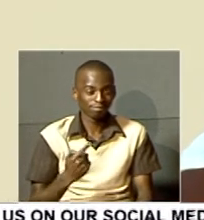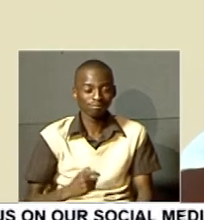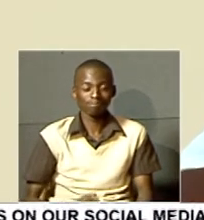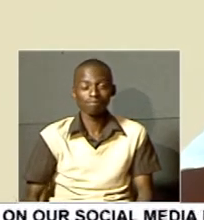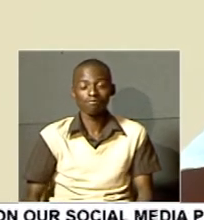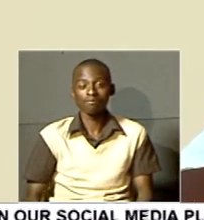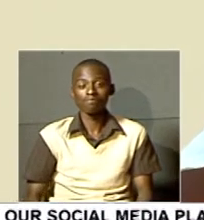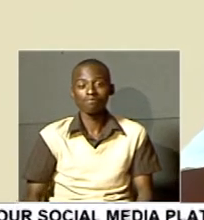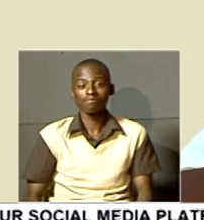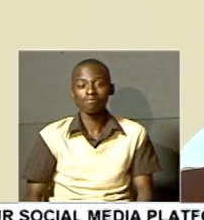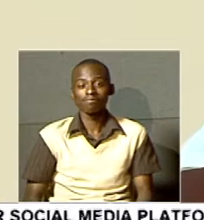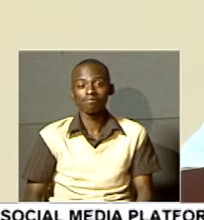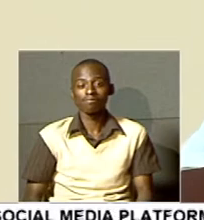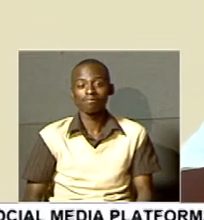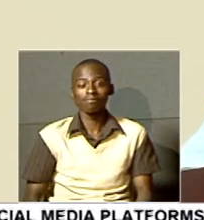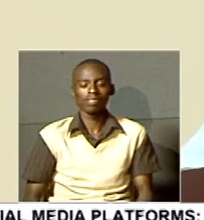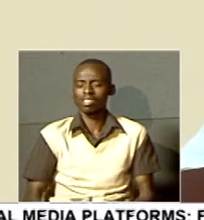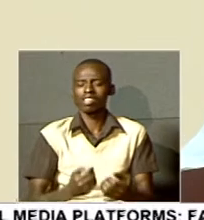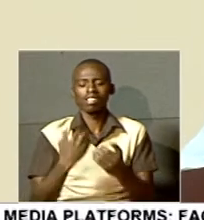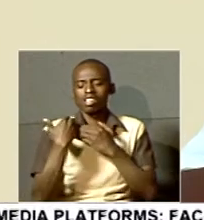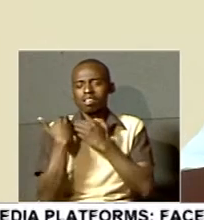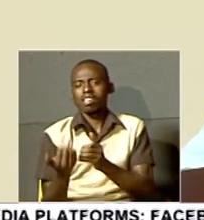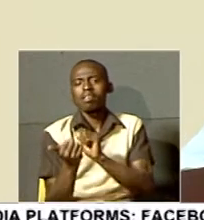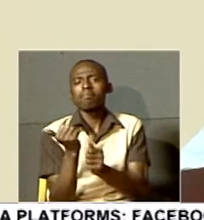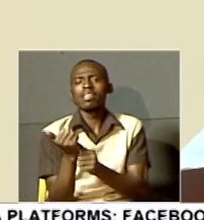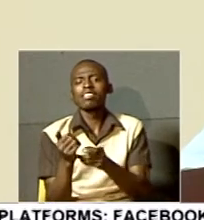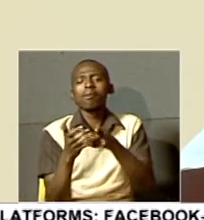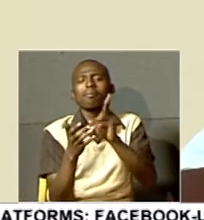So, who will buy this maize?